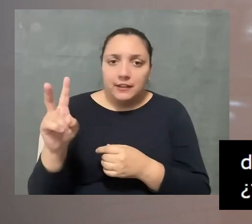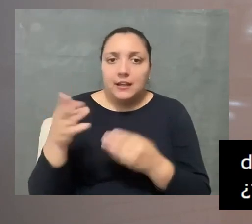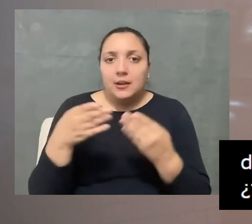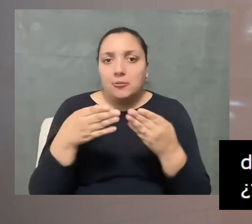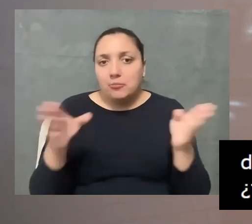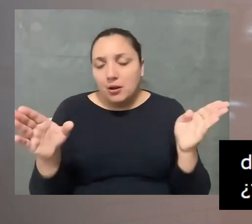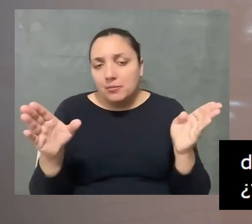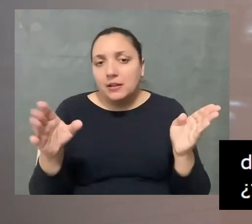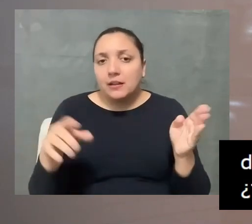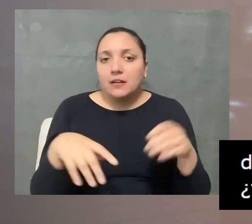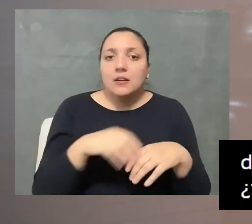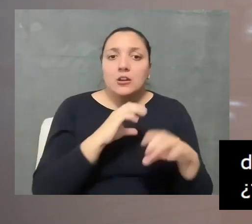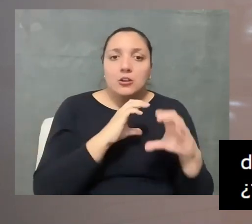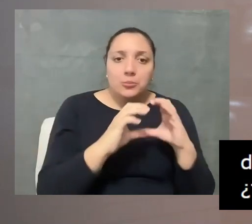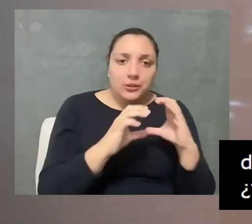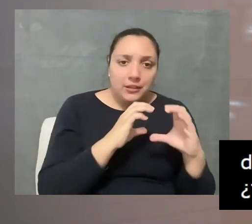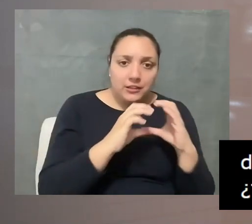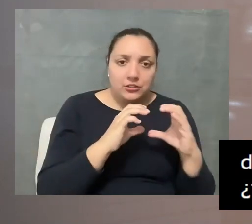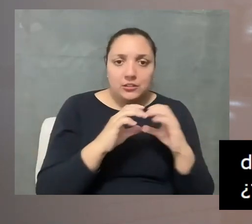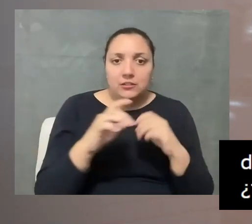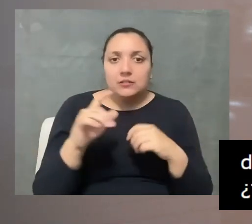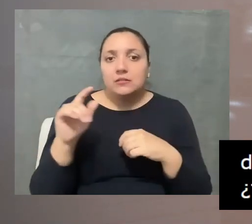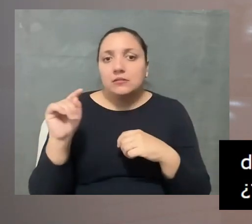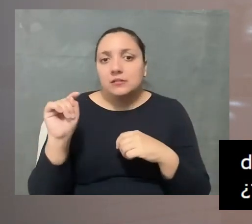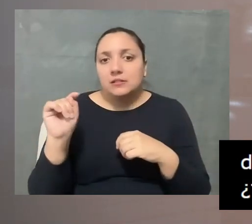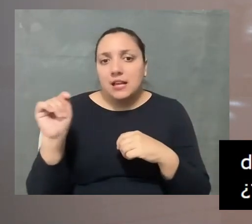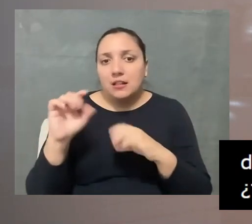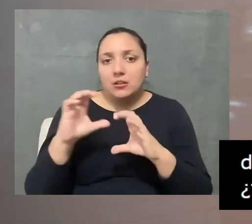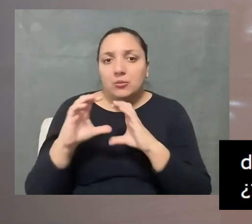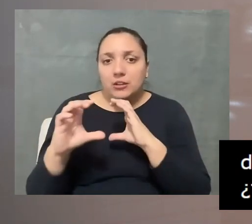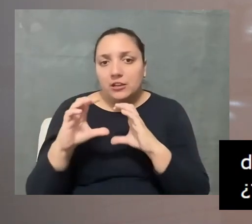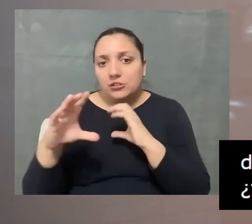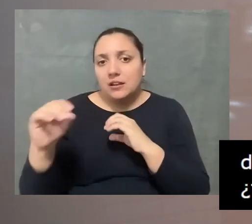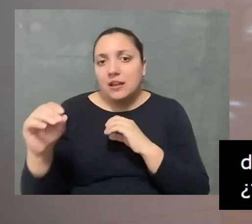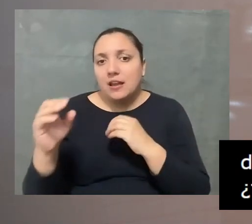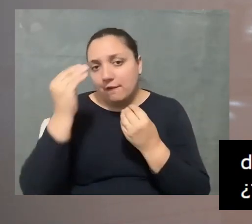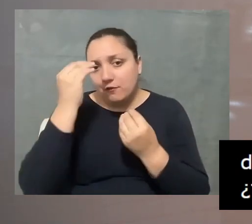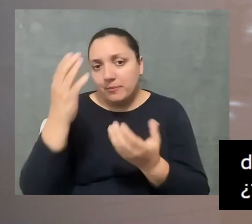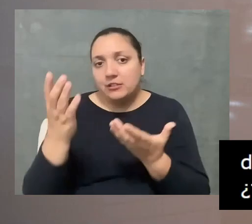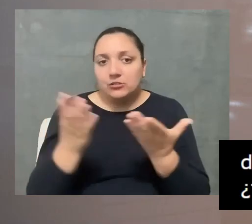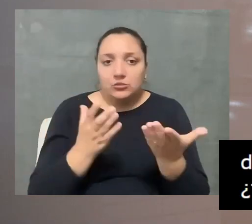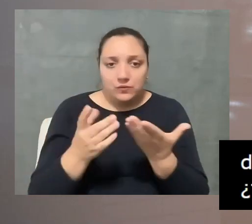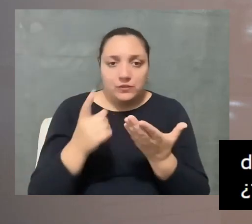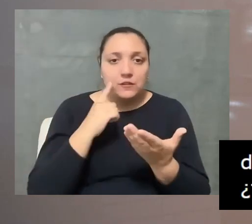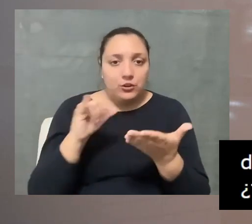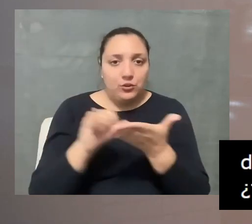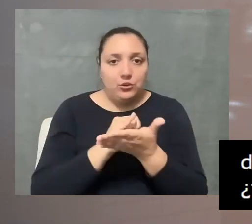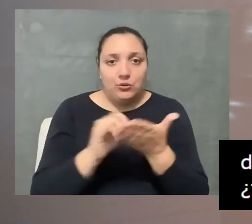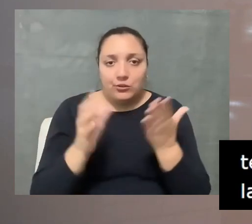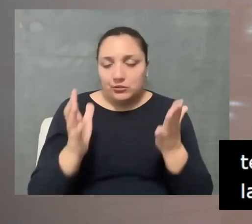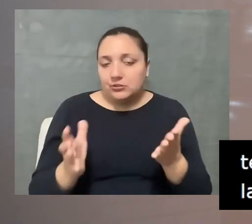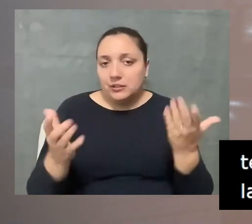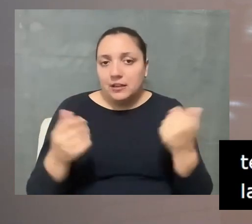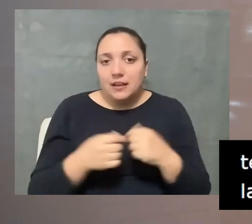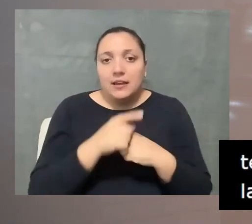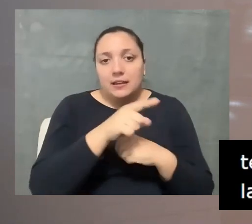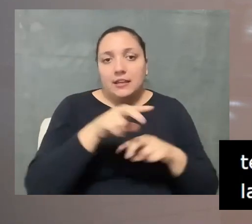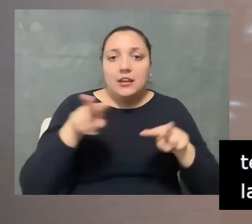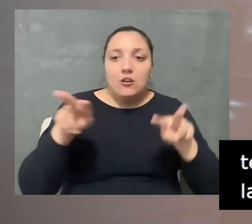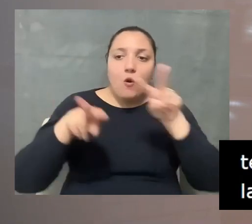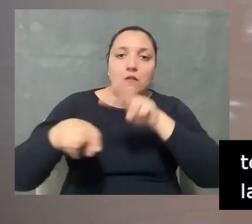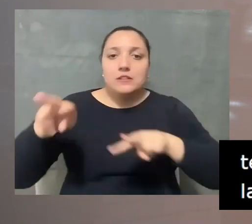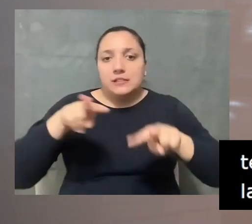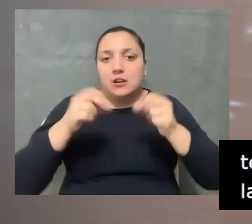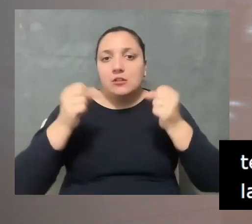structures, mobile telecommunications, and information services to New Yorkers. Brett oversees dozens of franchise agreements